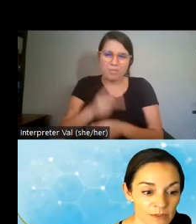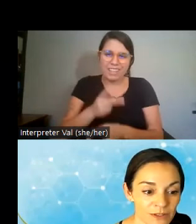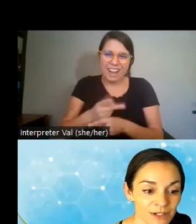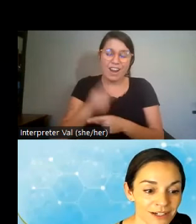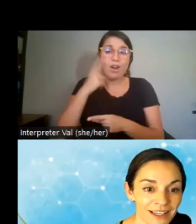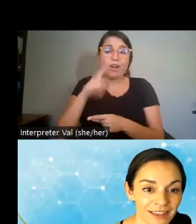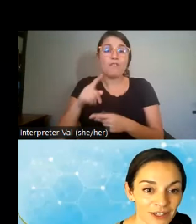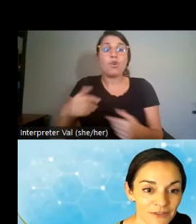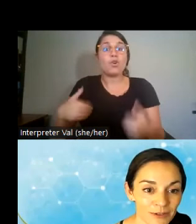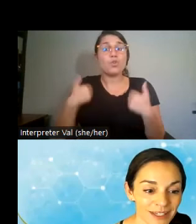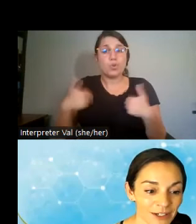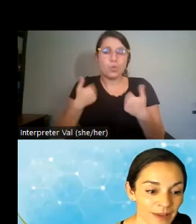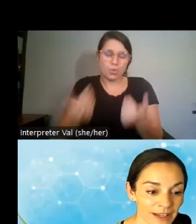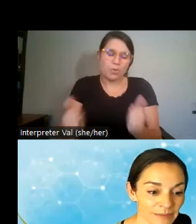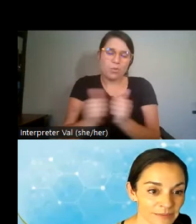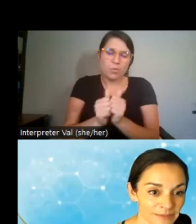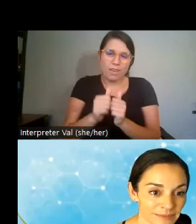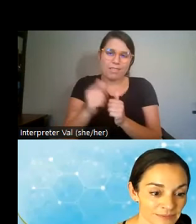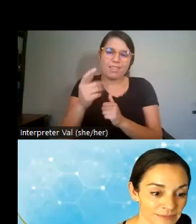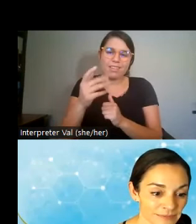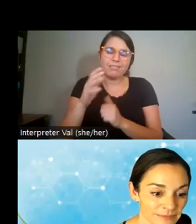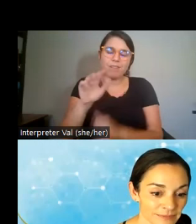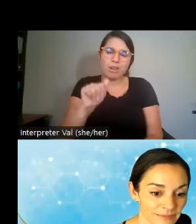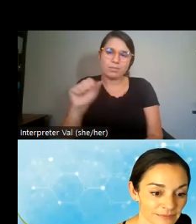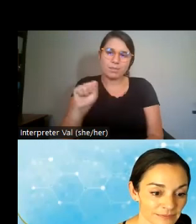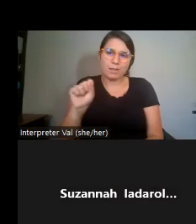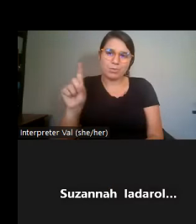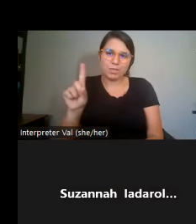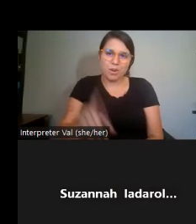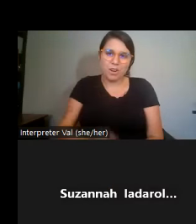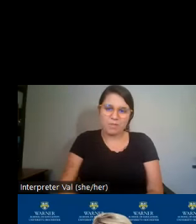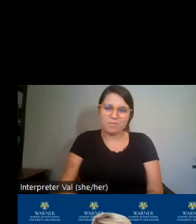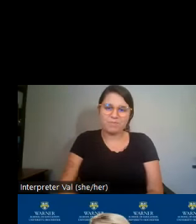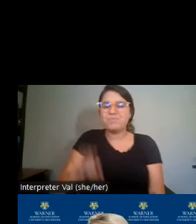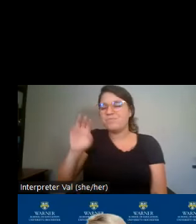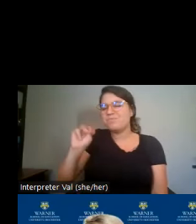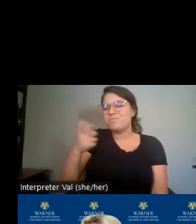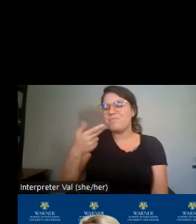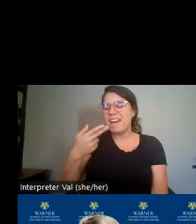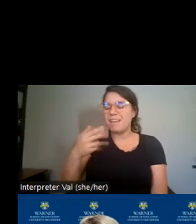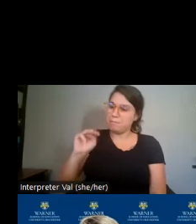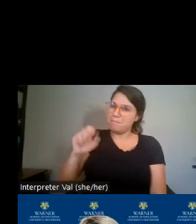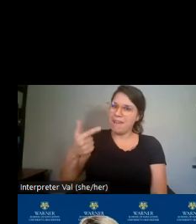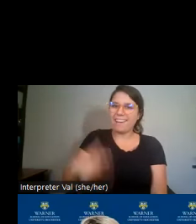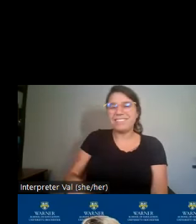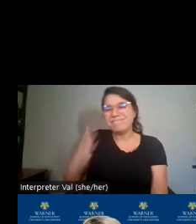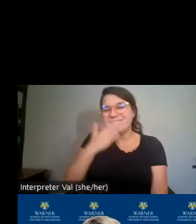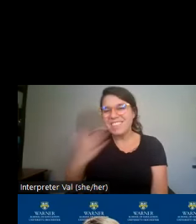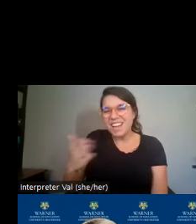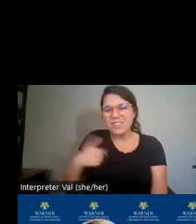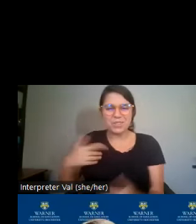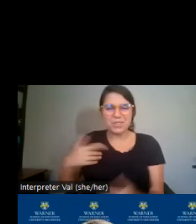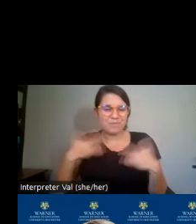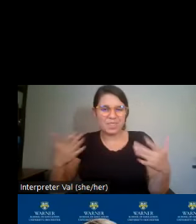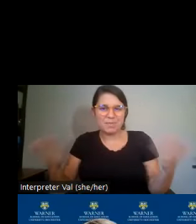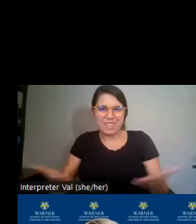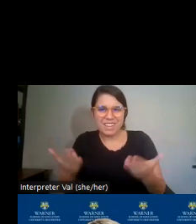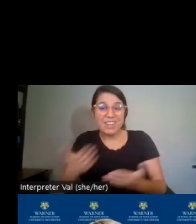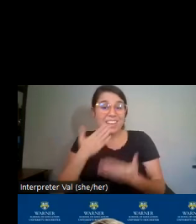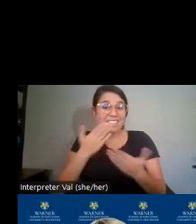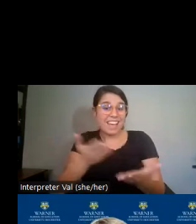spectrum disorder. Thank you for being here, Meg. Thank you, Susanna. I'm so happy to be here. Thank you to everybody else who's also